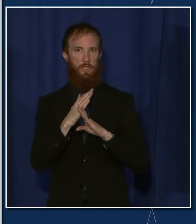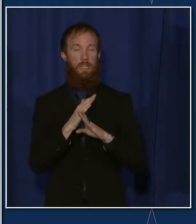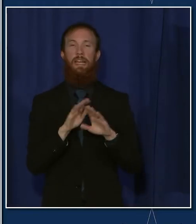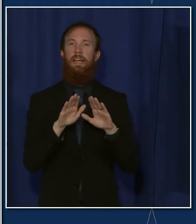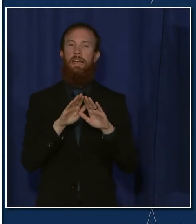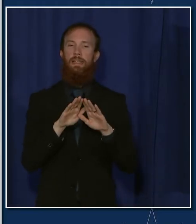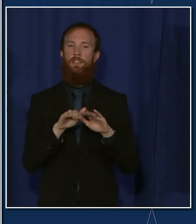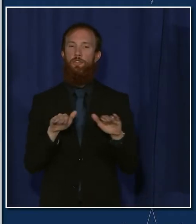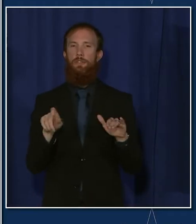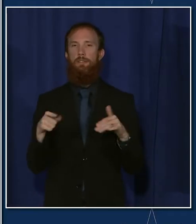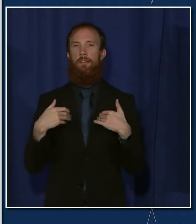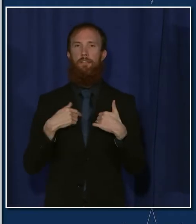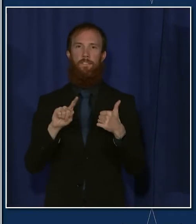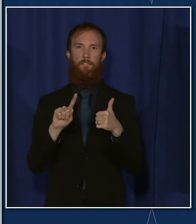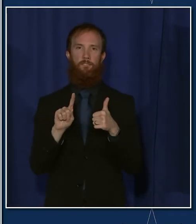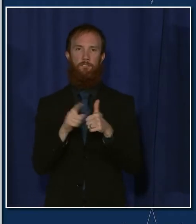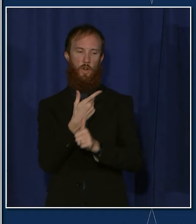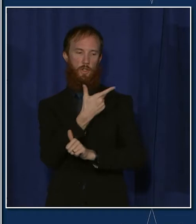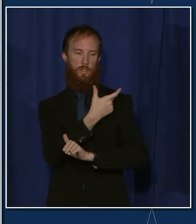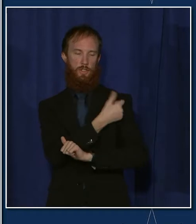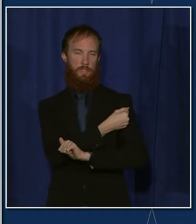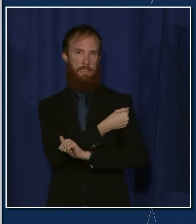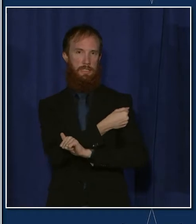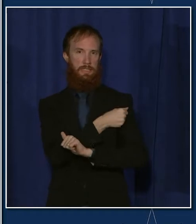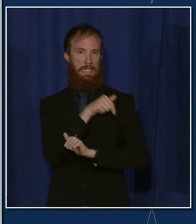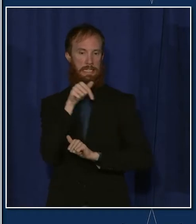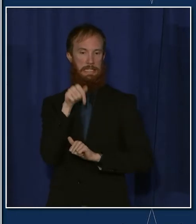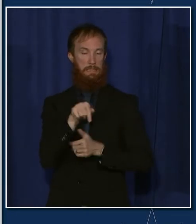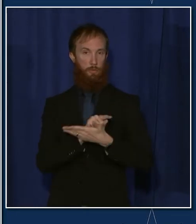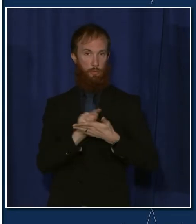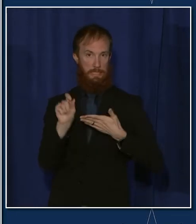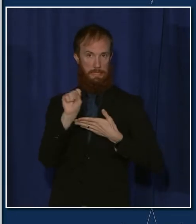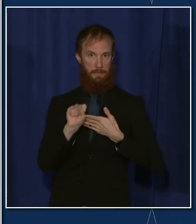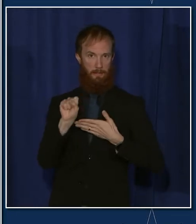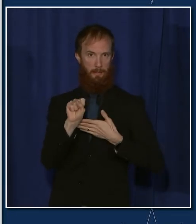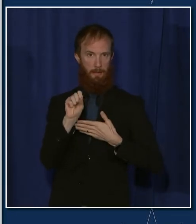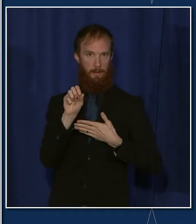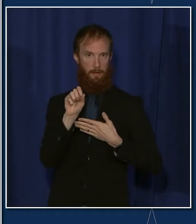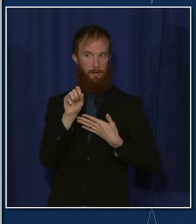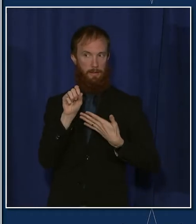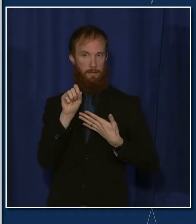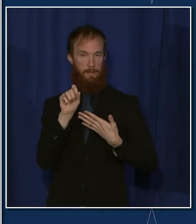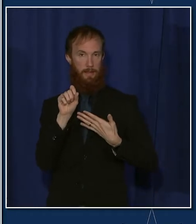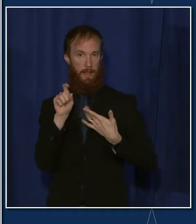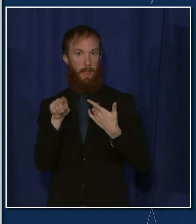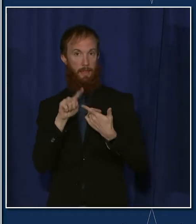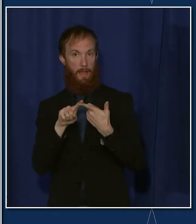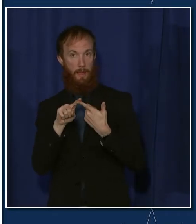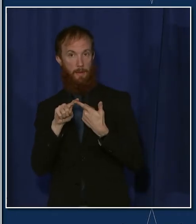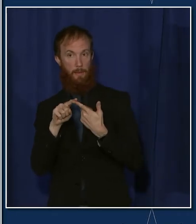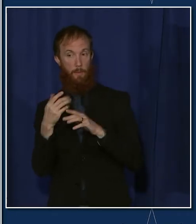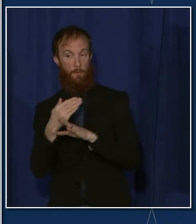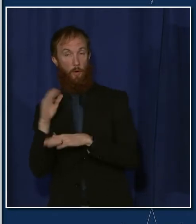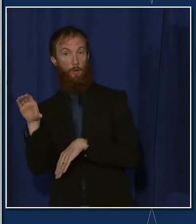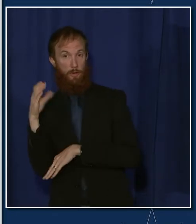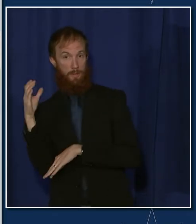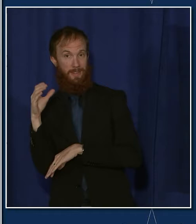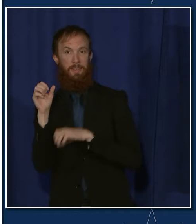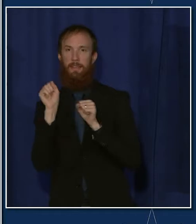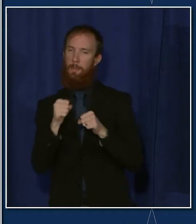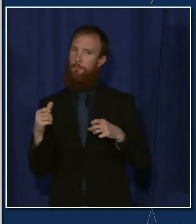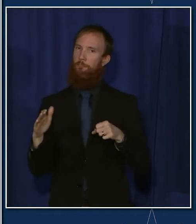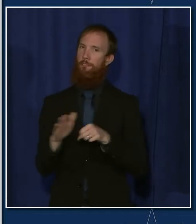get a first vaccine dose by this Saturday to be fully vaccinated by Christmas. Adults